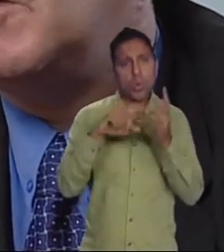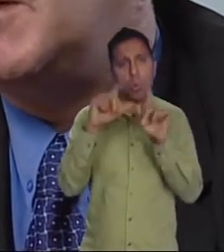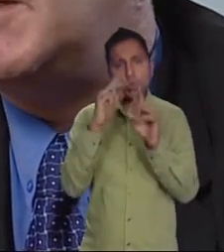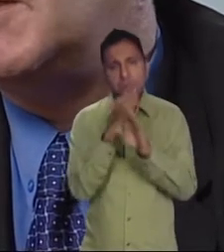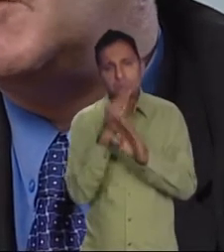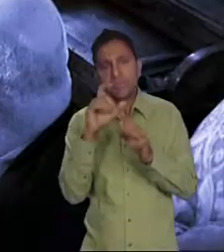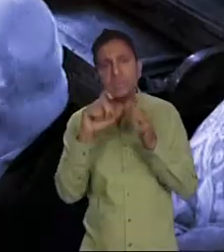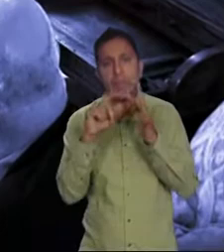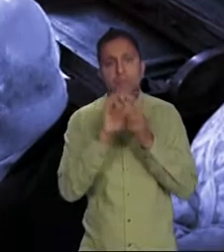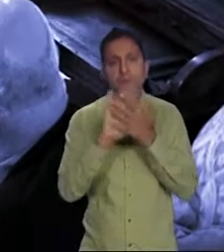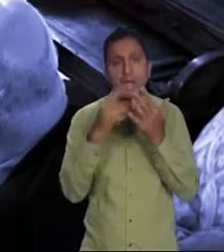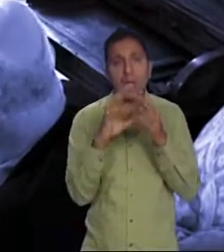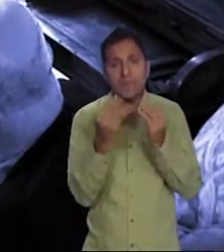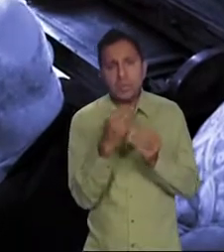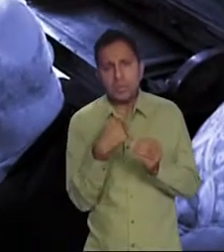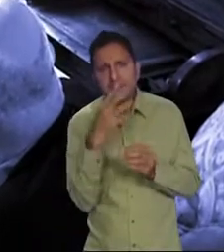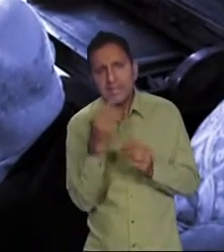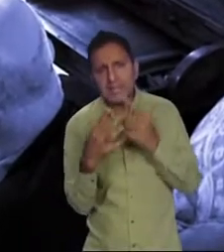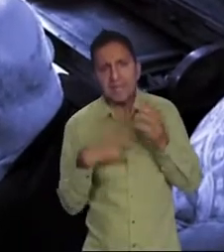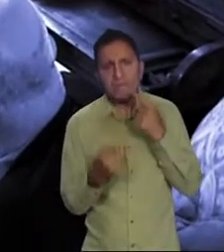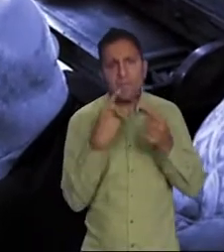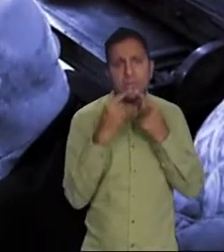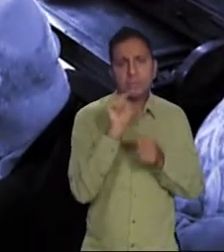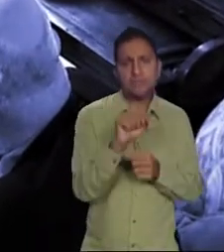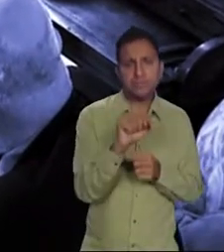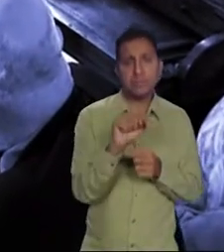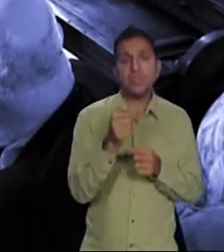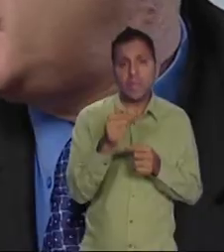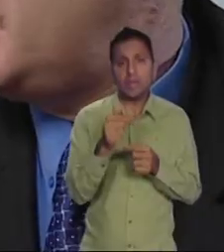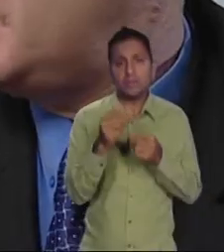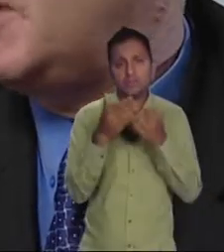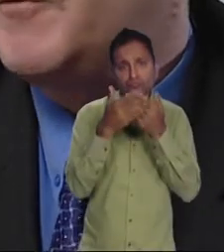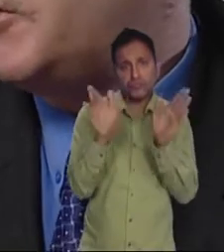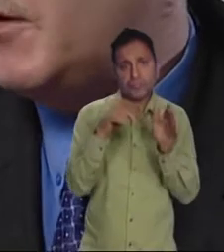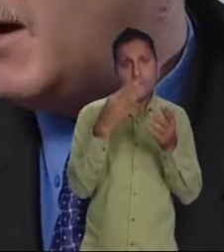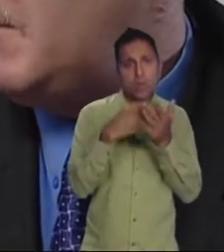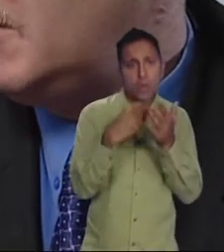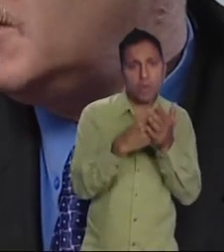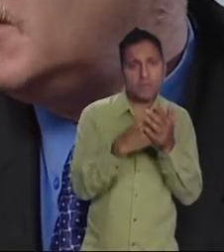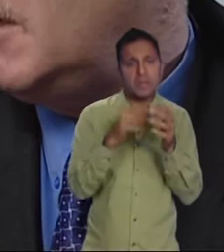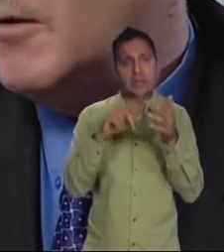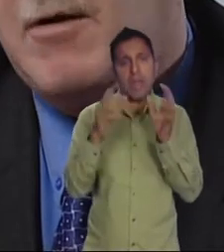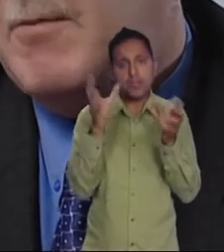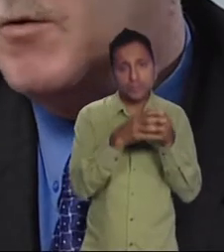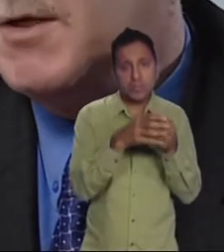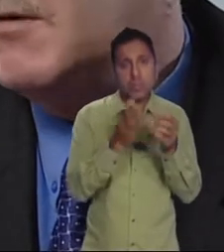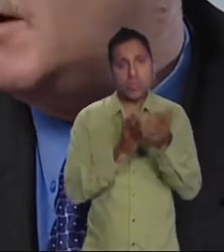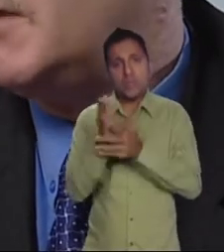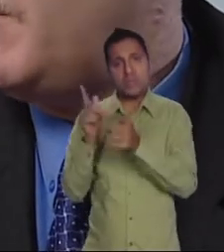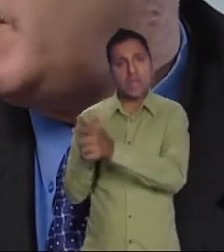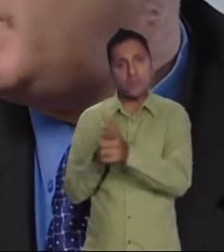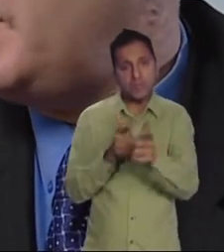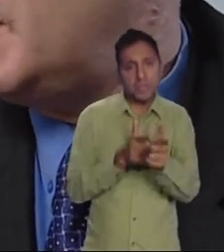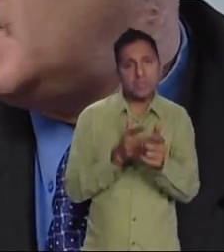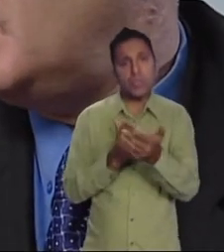at all that we need to know the information on, and that can range from economic intelligence through terrorism, through crime. Organised crime